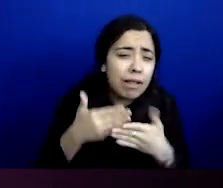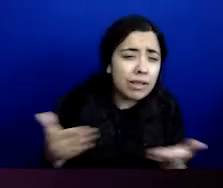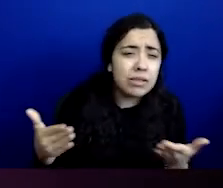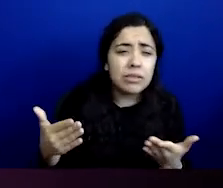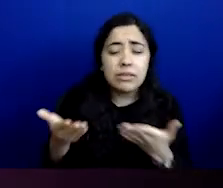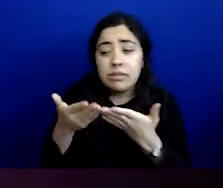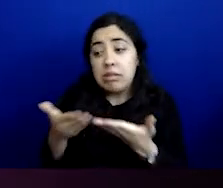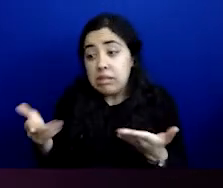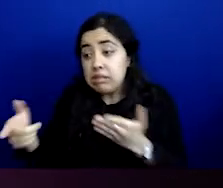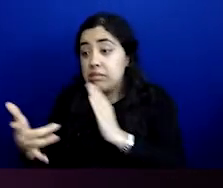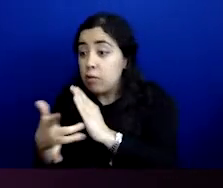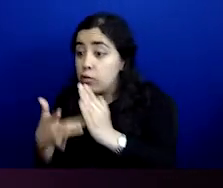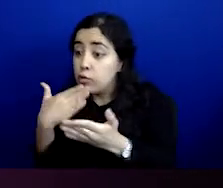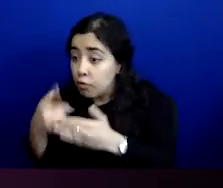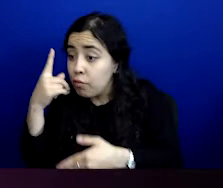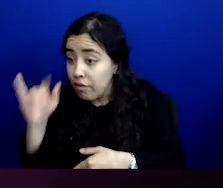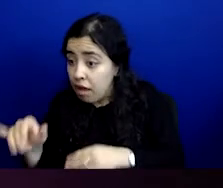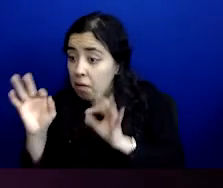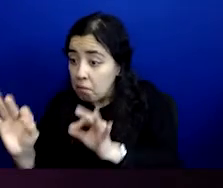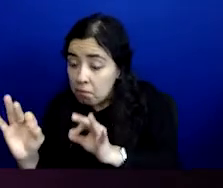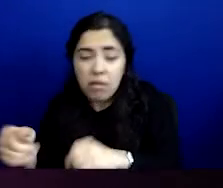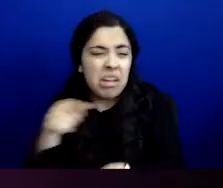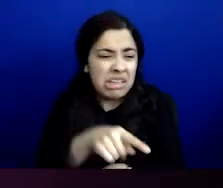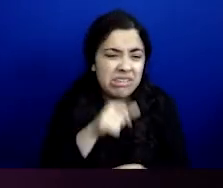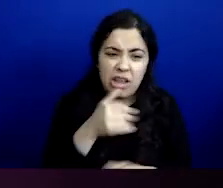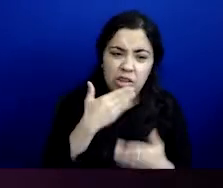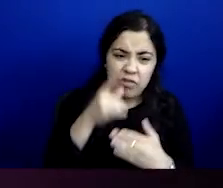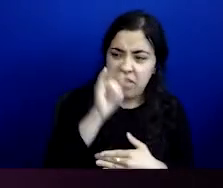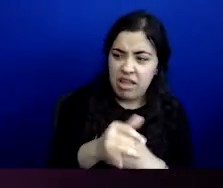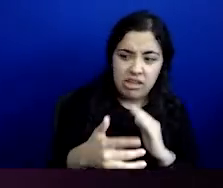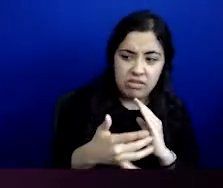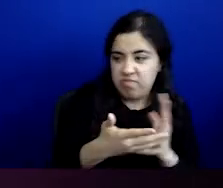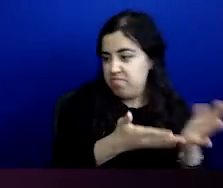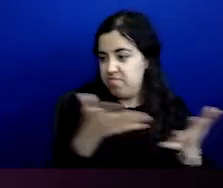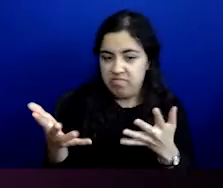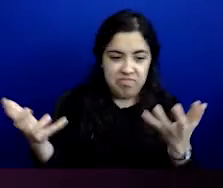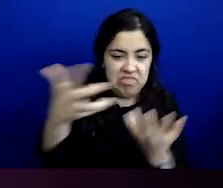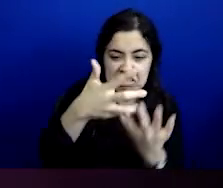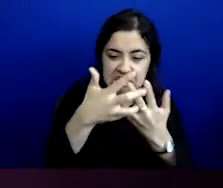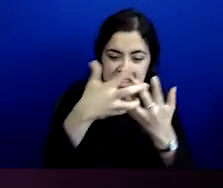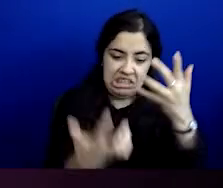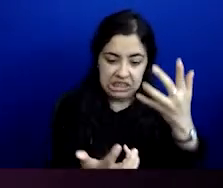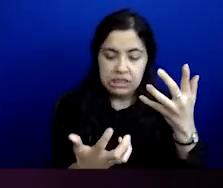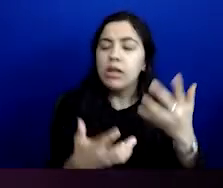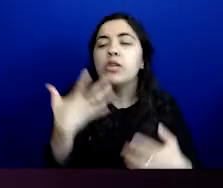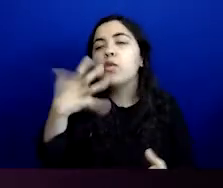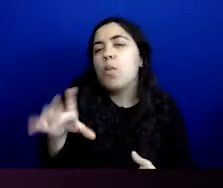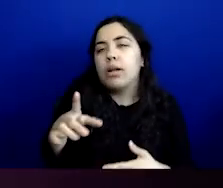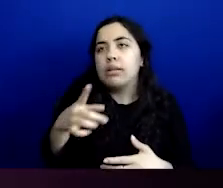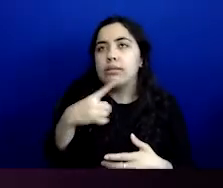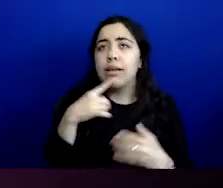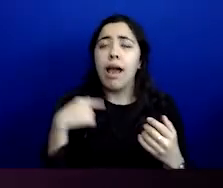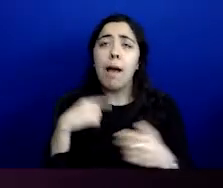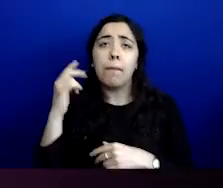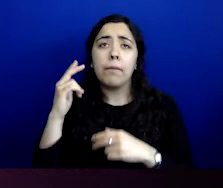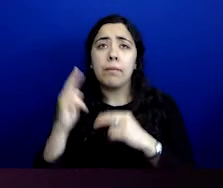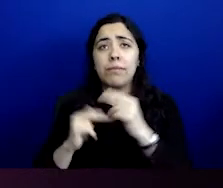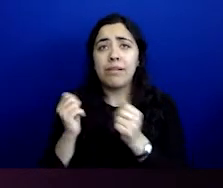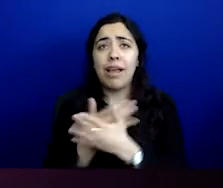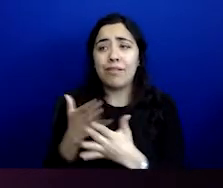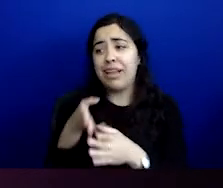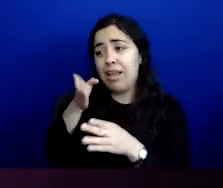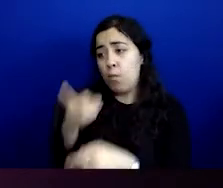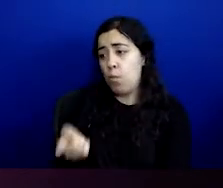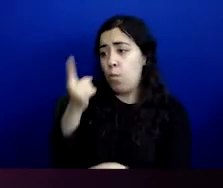that this technology is good for, and there are things that this technology is bad for. You wouldn't want to say, I'm going to build everything in this